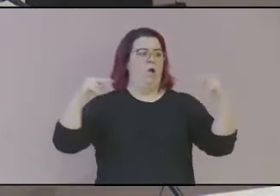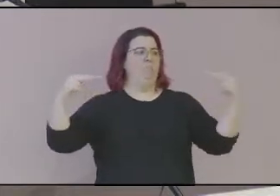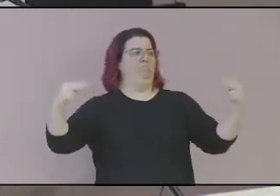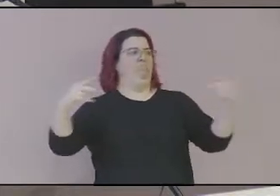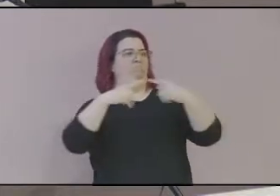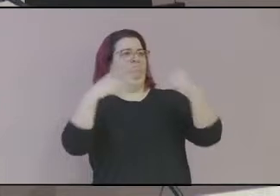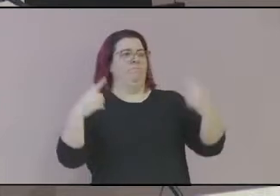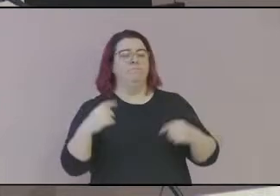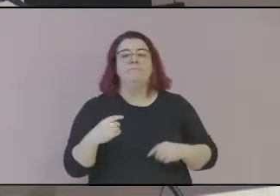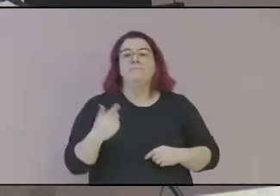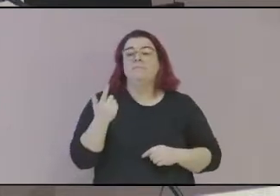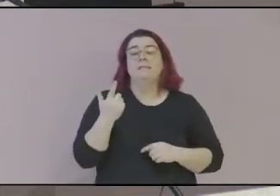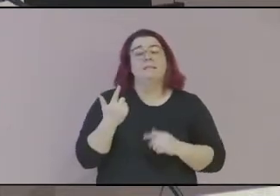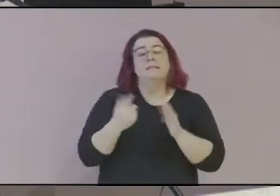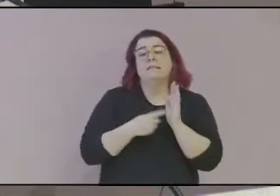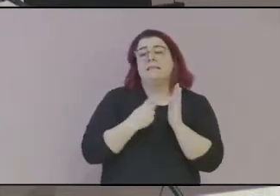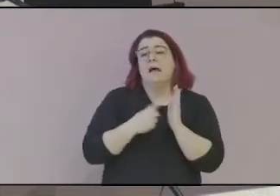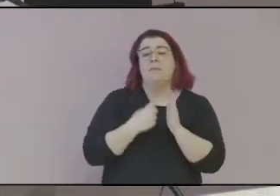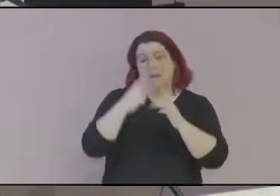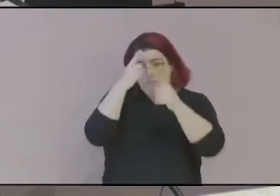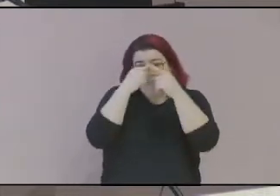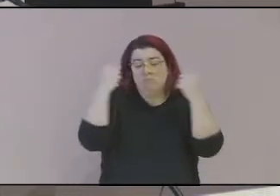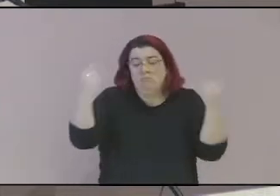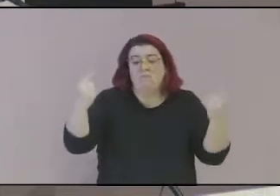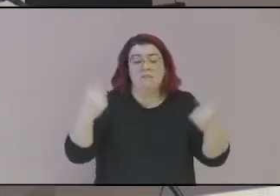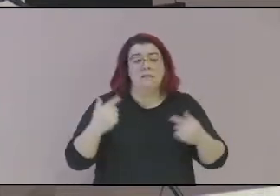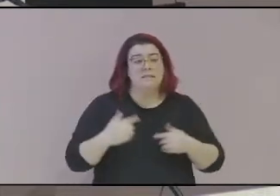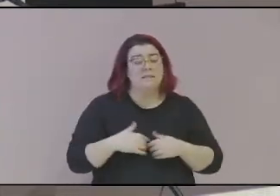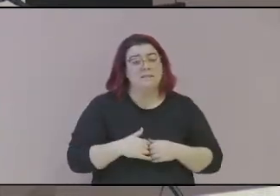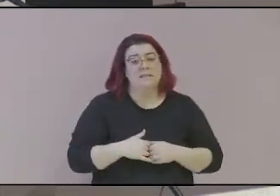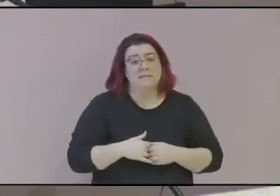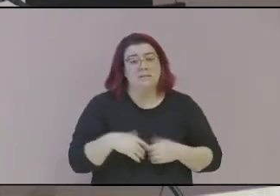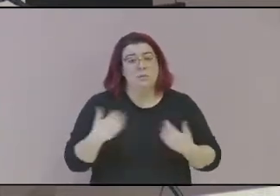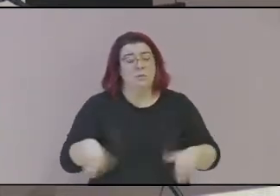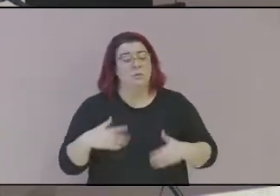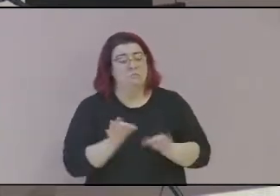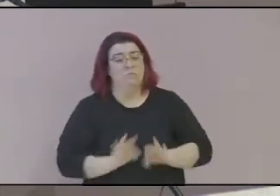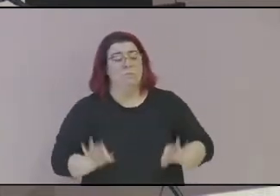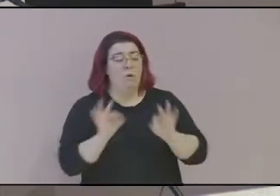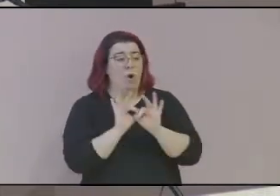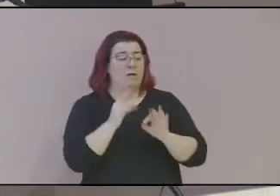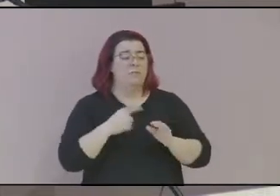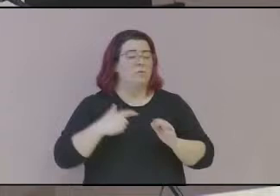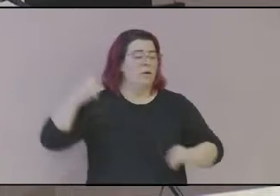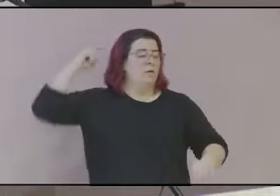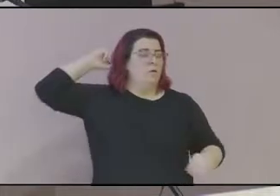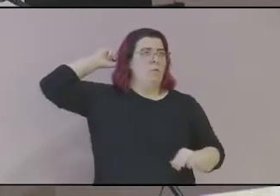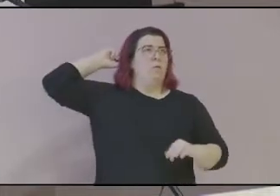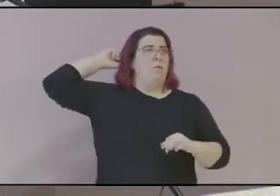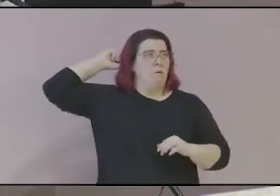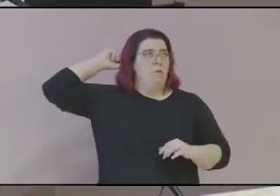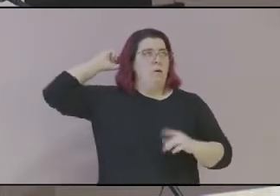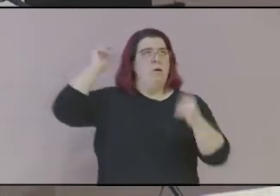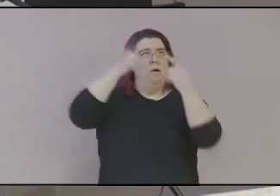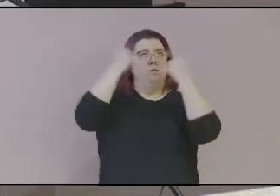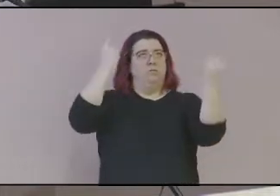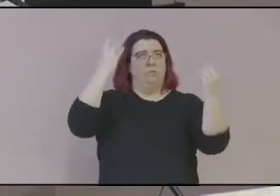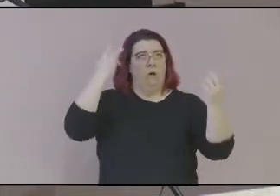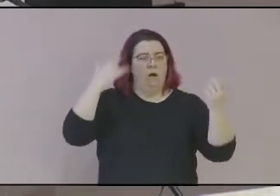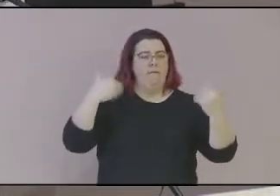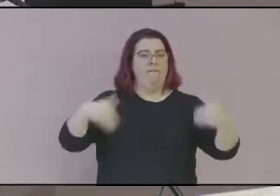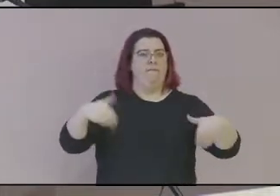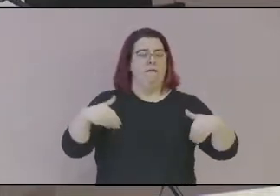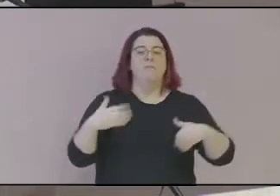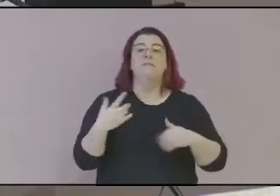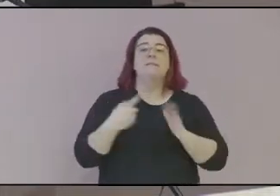this friction is a necessary and urgent check on biased or profiteering managerial protocols